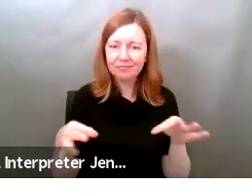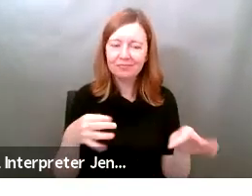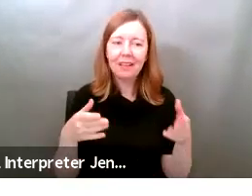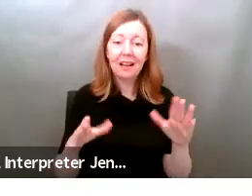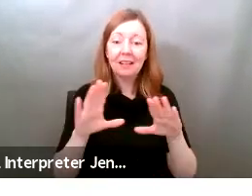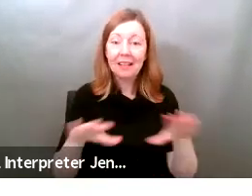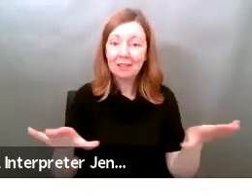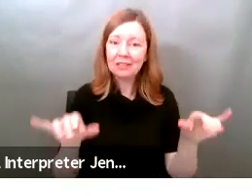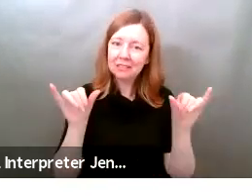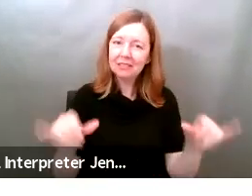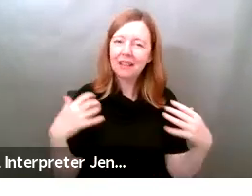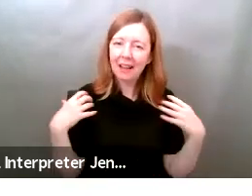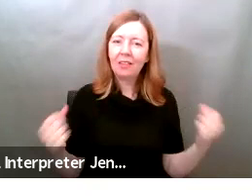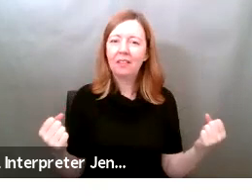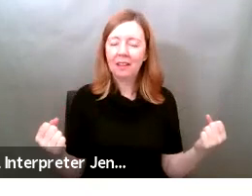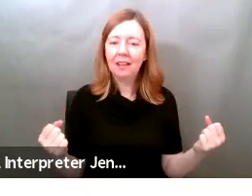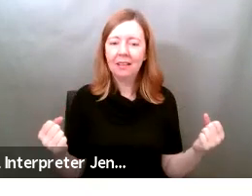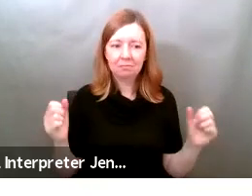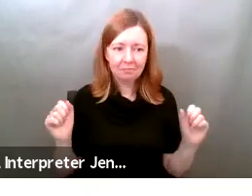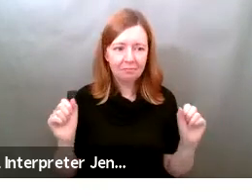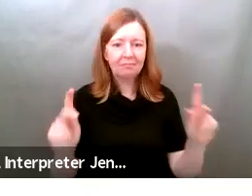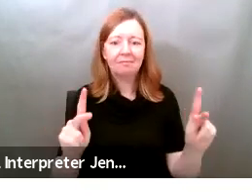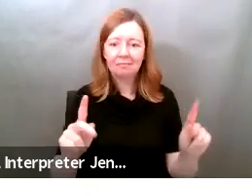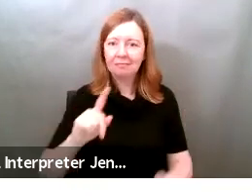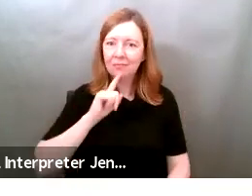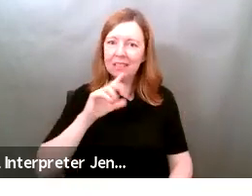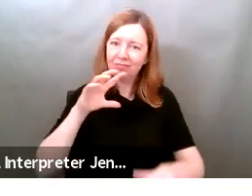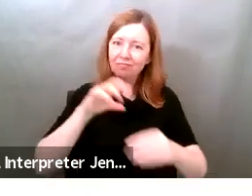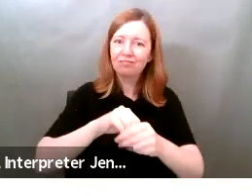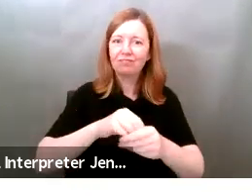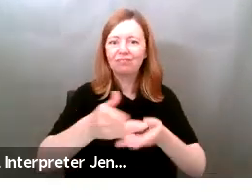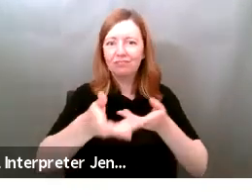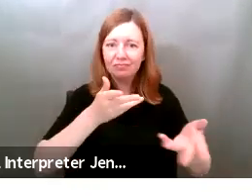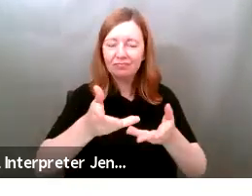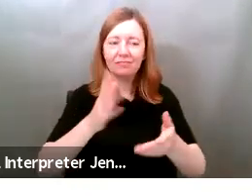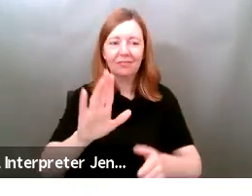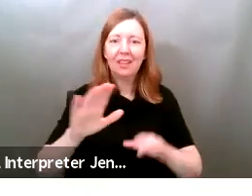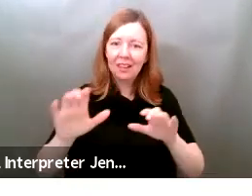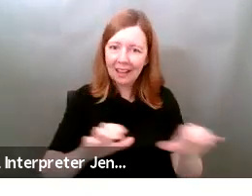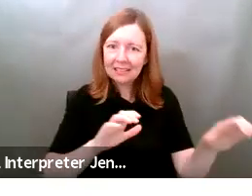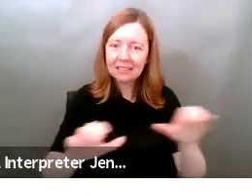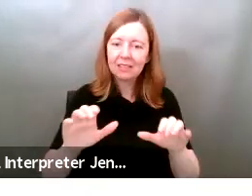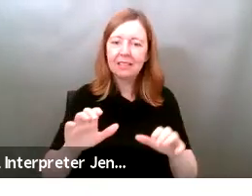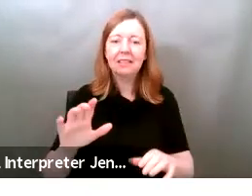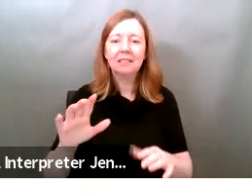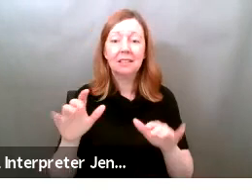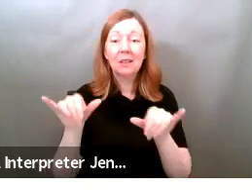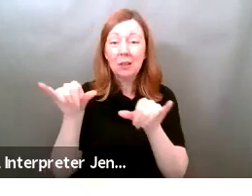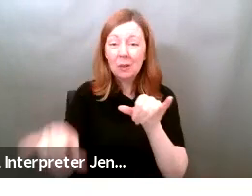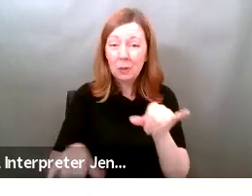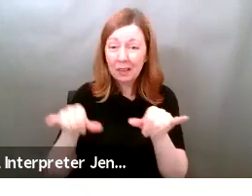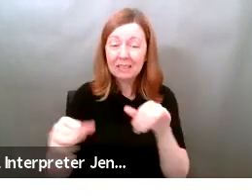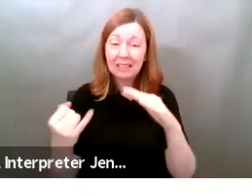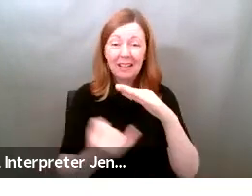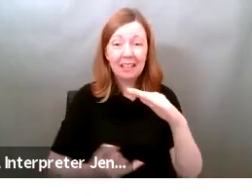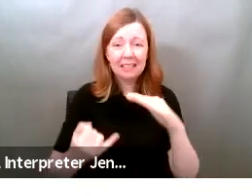stay healthy and get back to and really engage in their usual activities. Quarantine and isolation have not